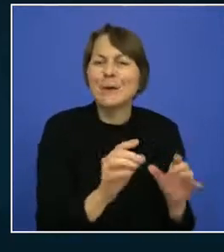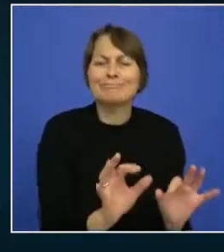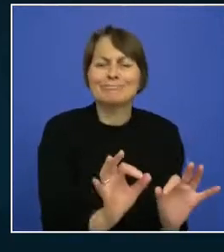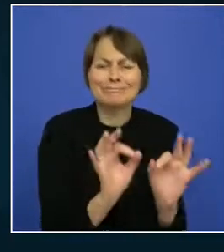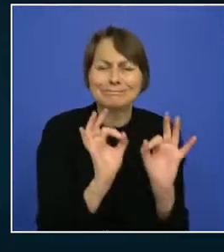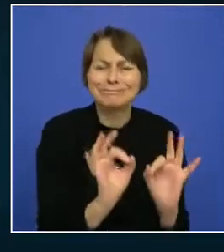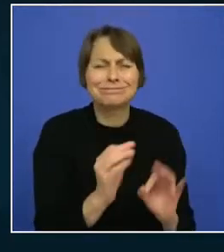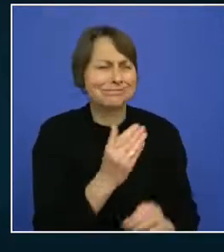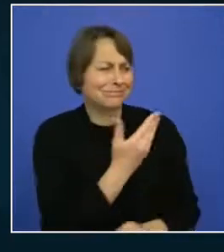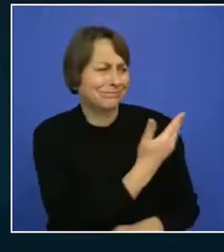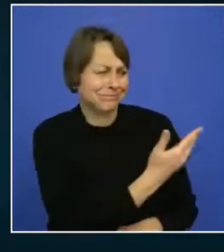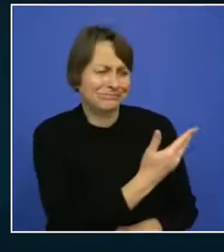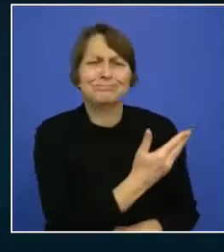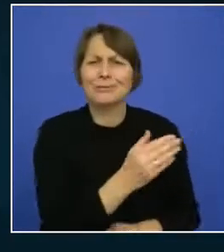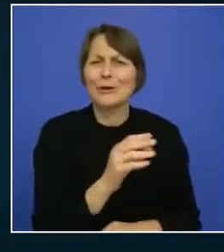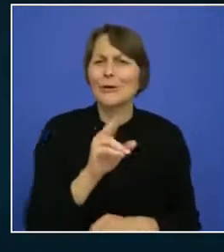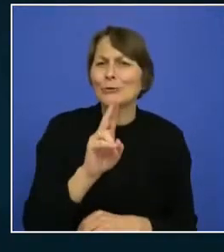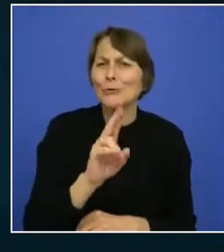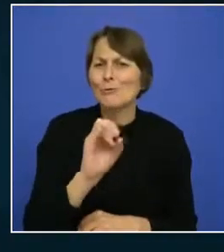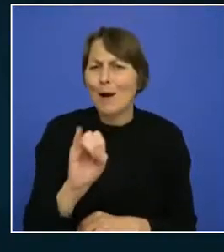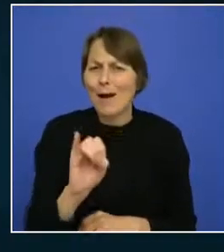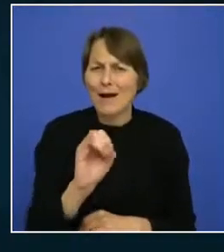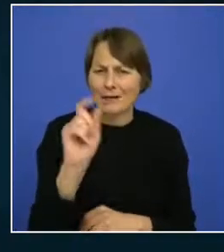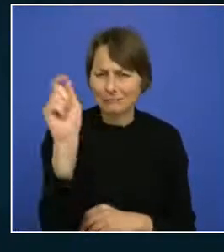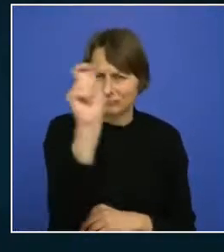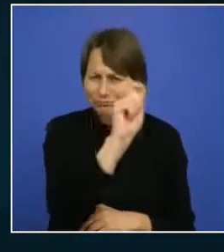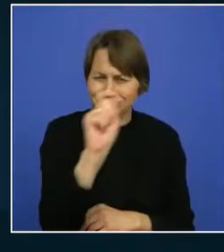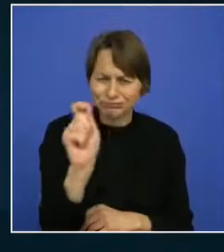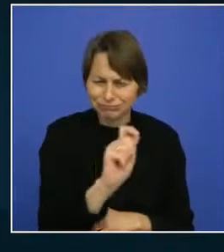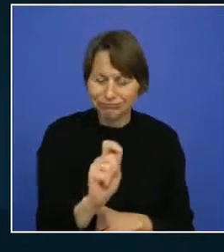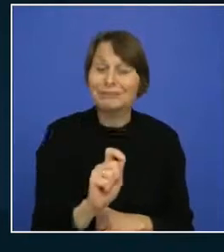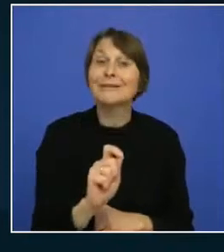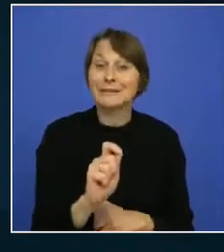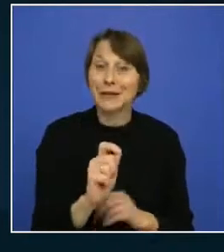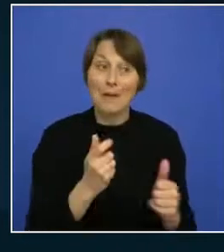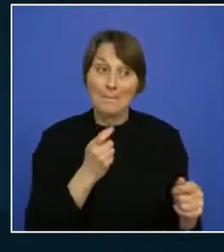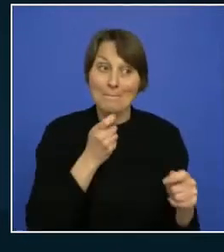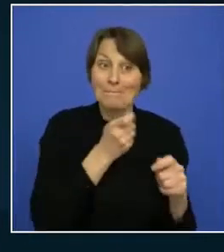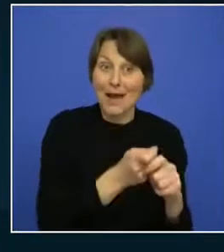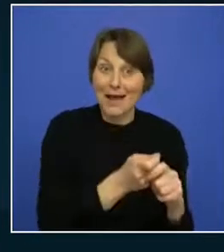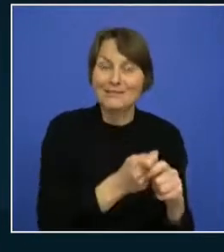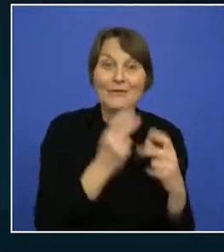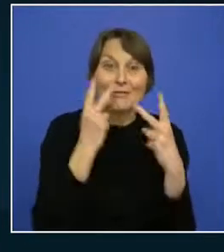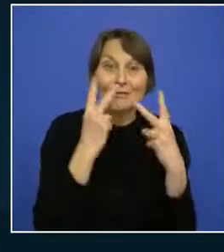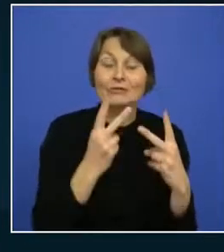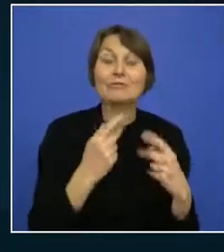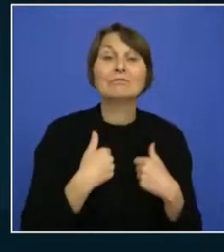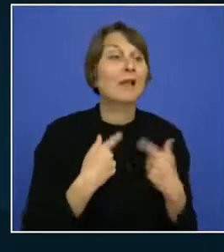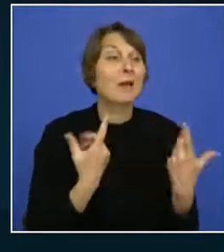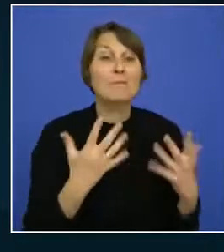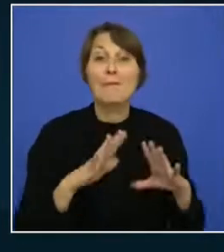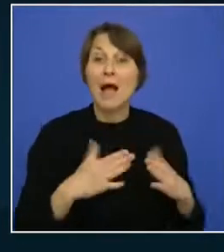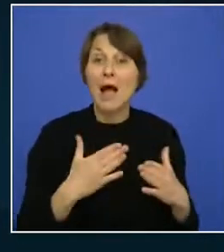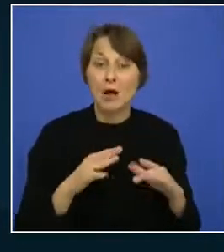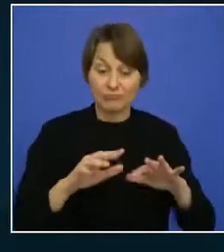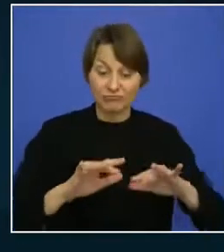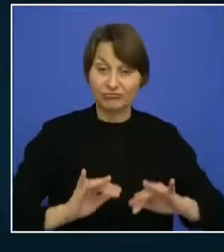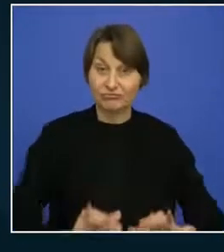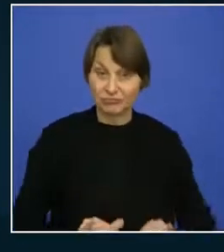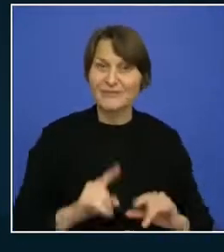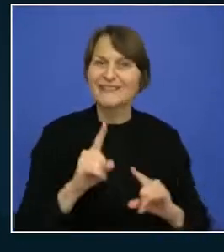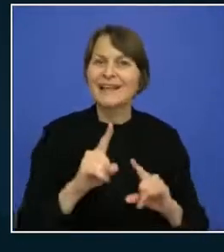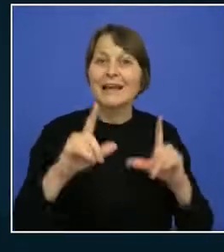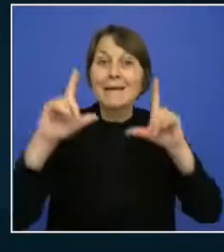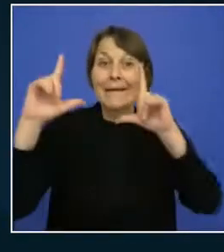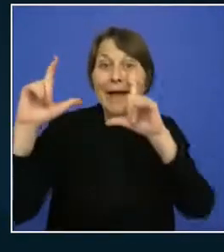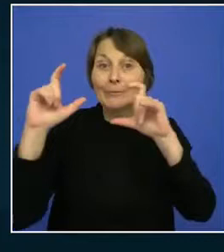that incorporates custom vision. And now the images can be uploaded automatically. They, tagged panda, not panda,